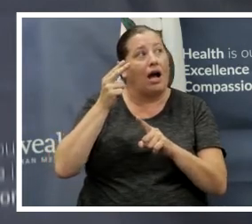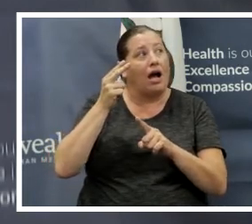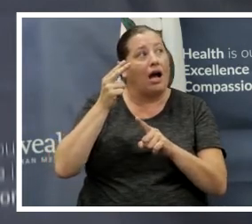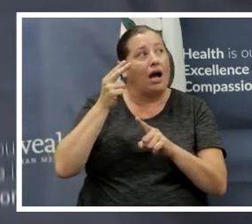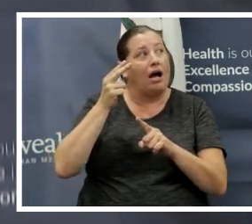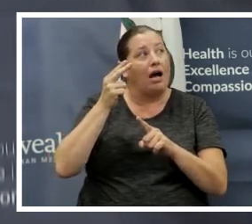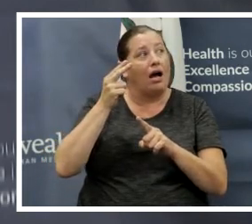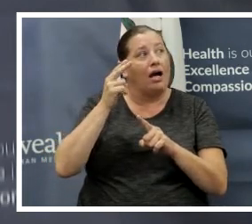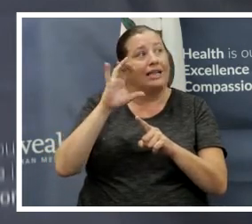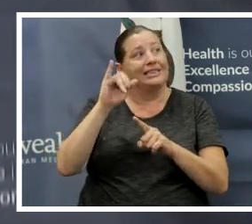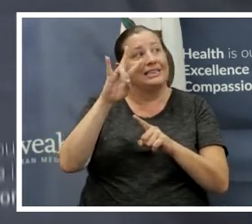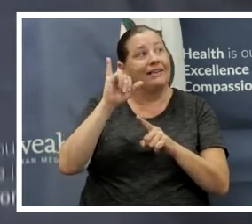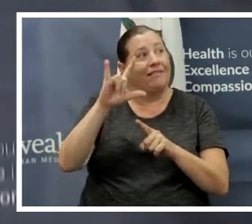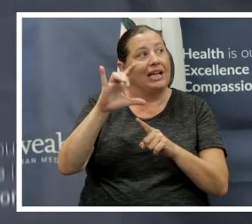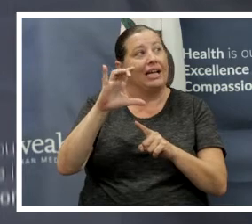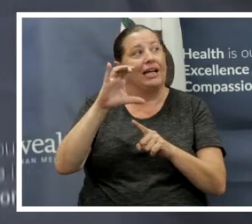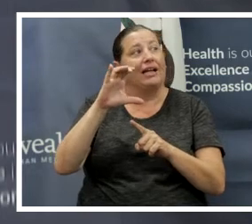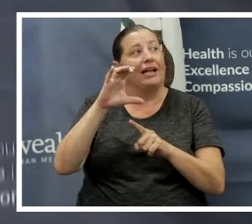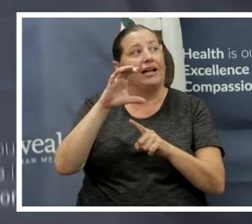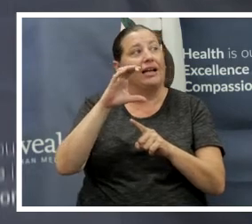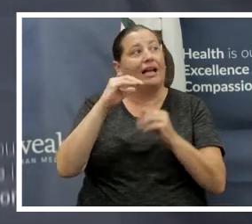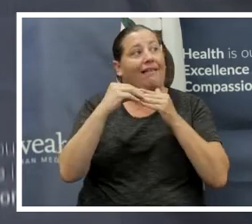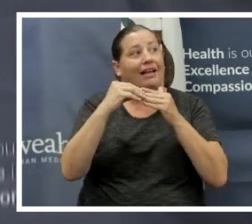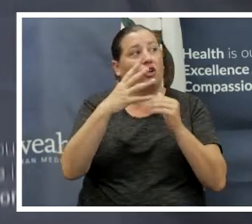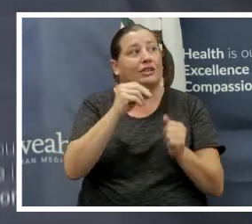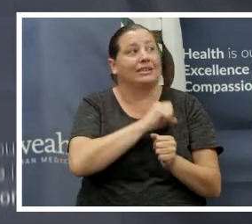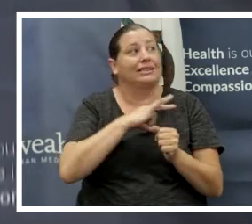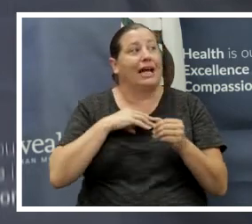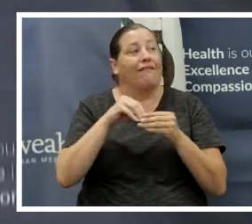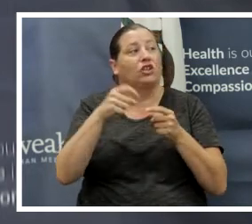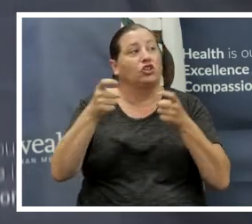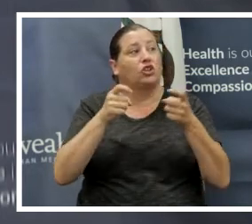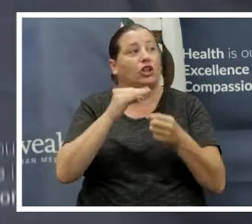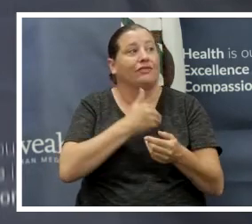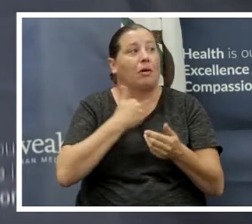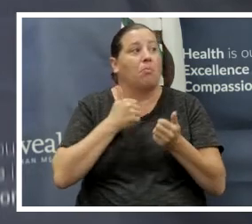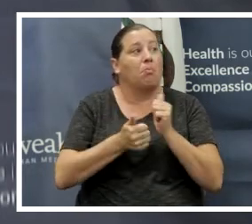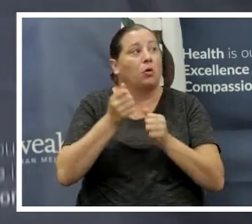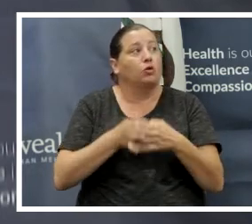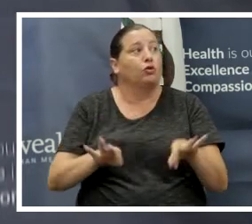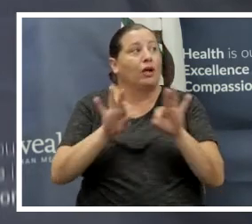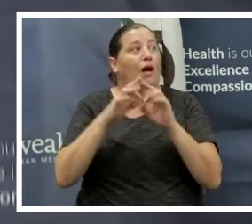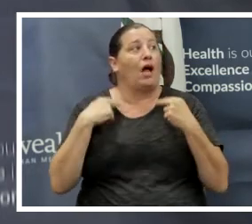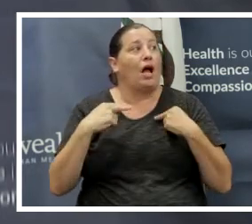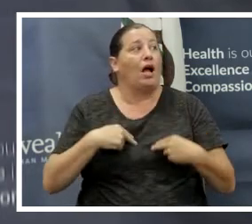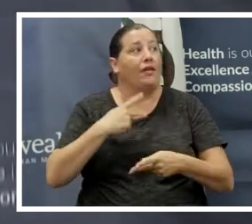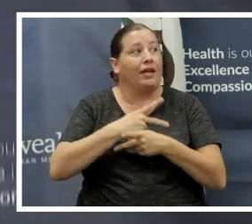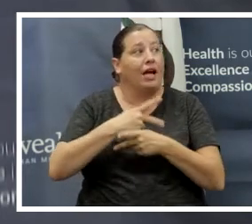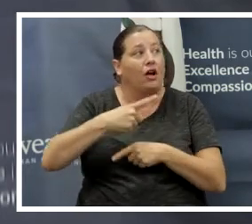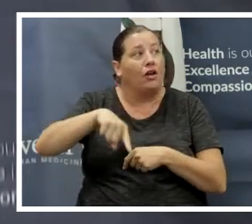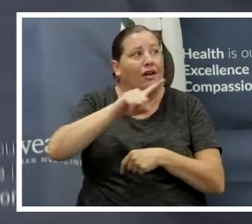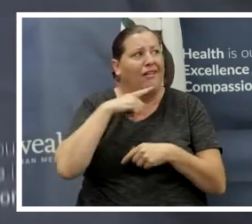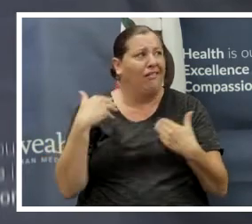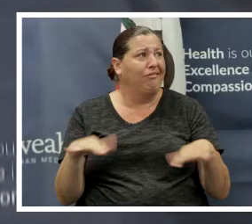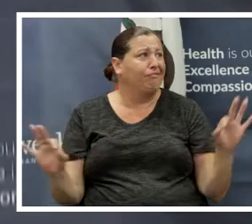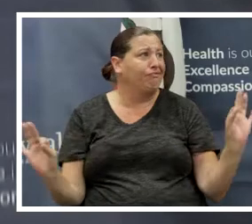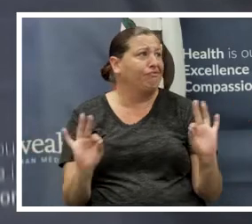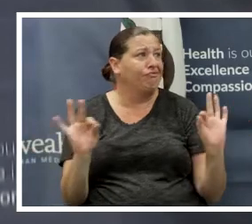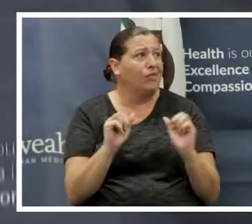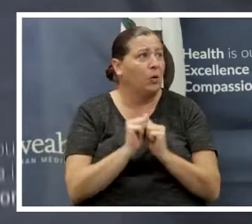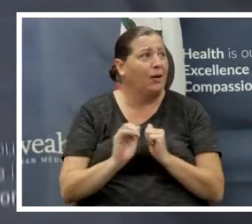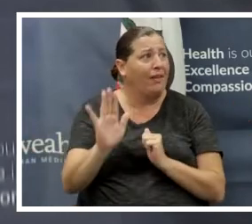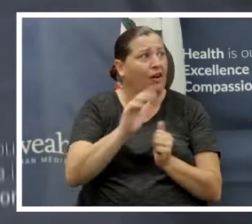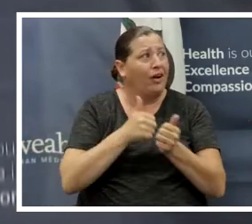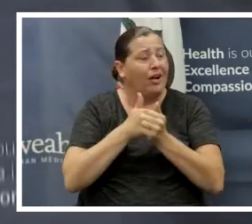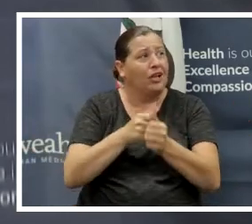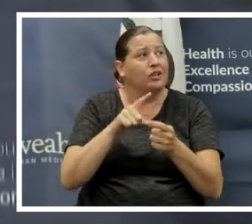so cavalier with their own adherence to necessary public health care behavior? So I appreciate the